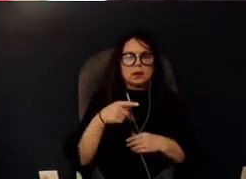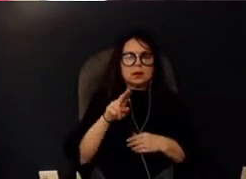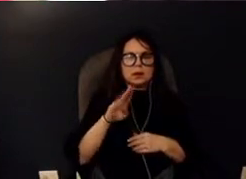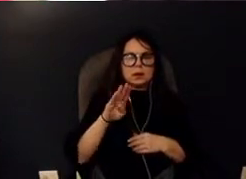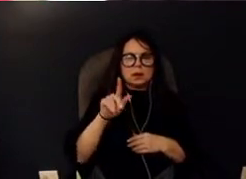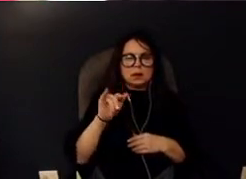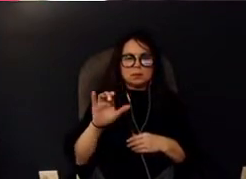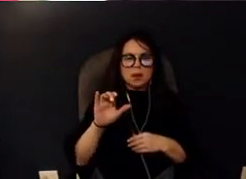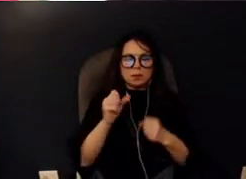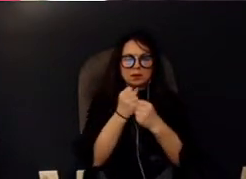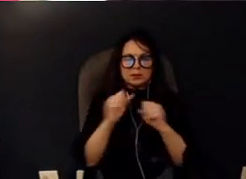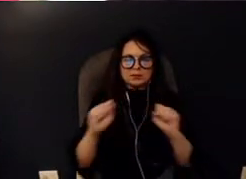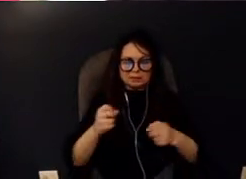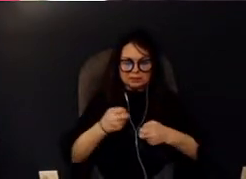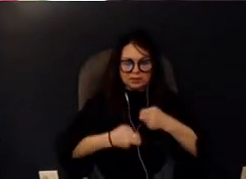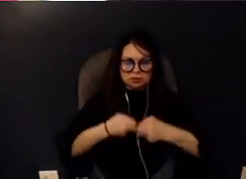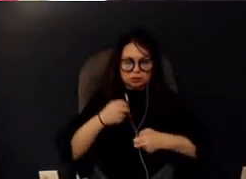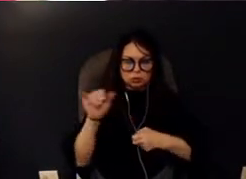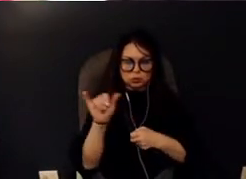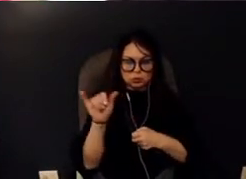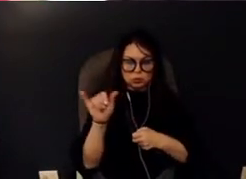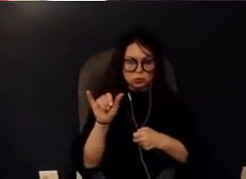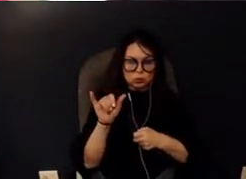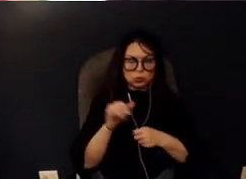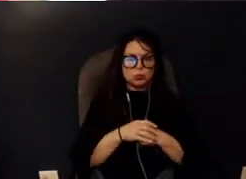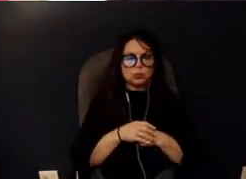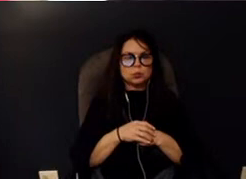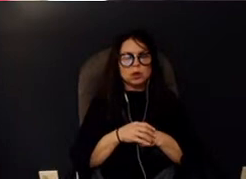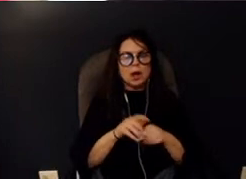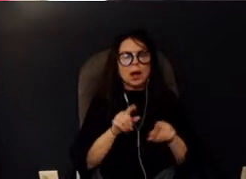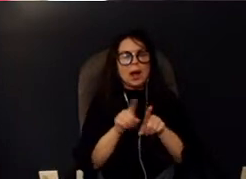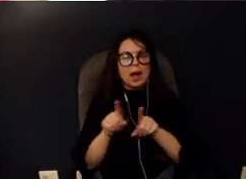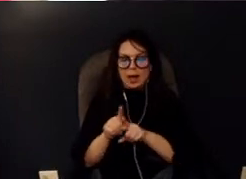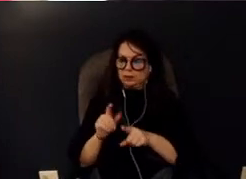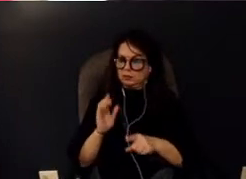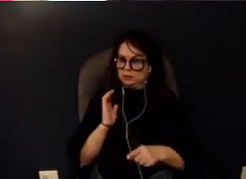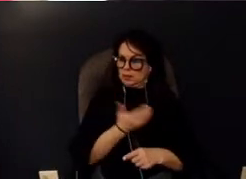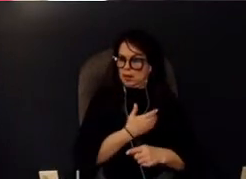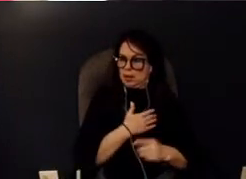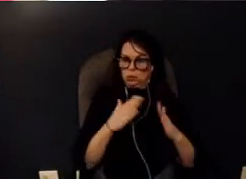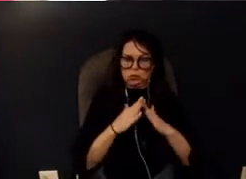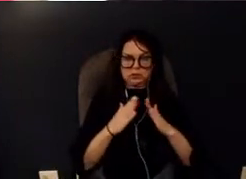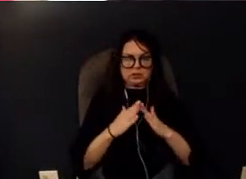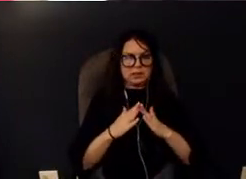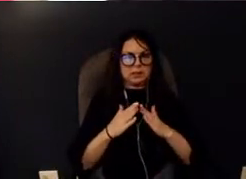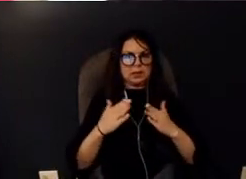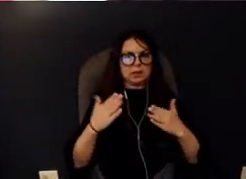I see us as a city moving forward and